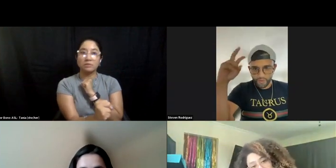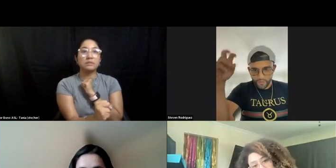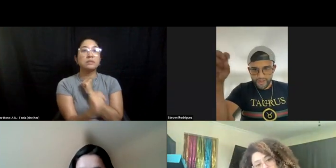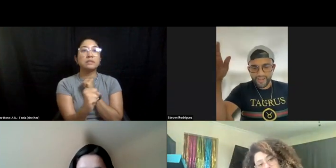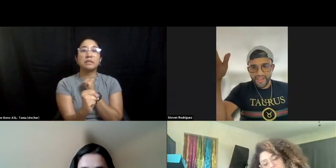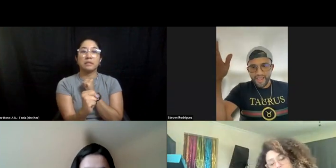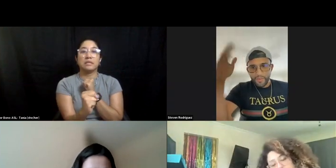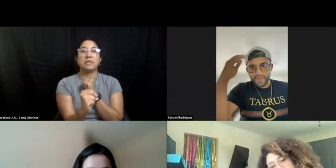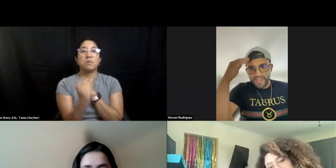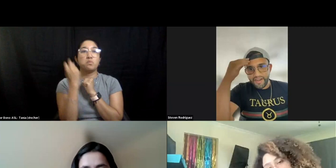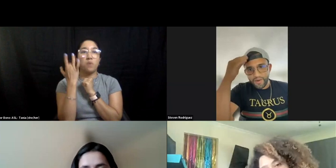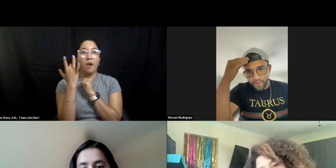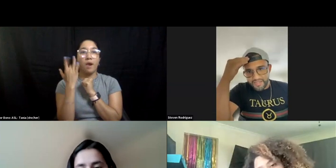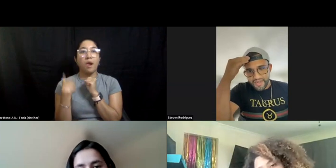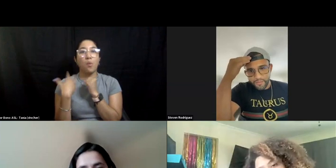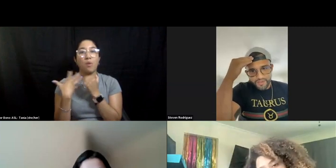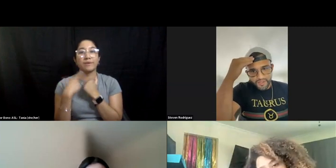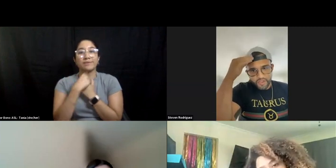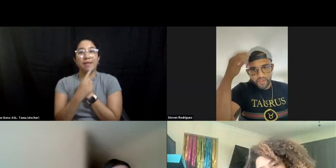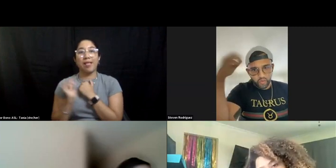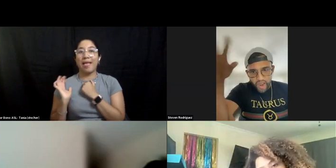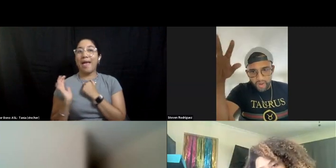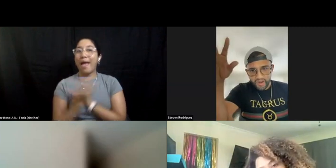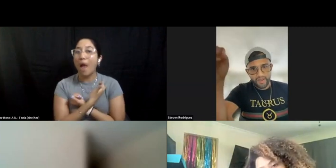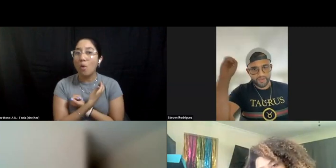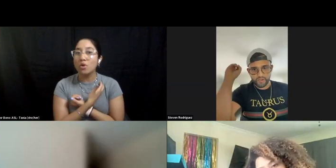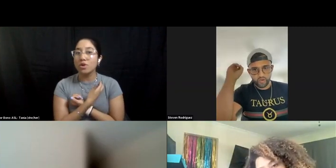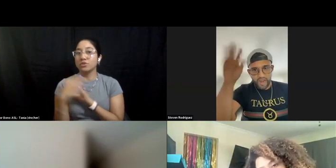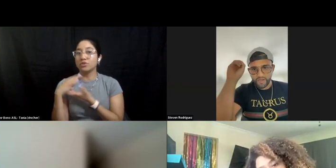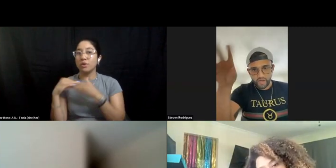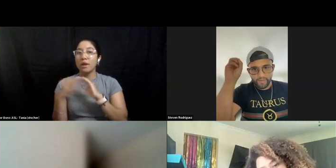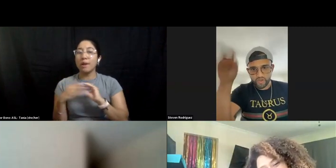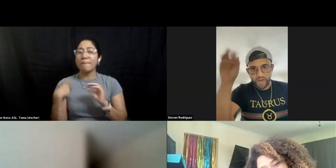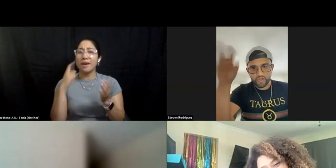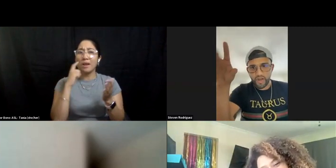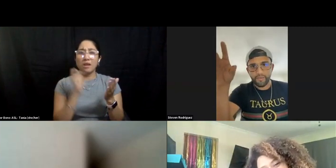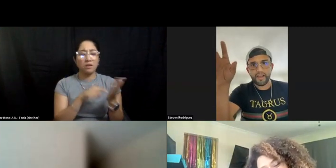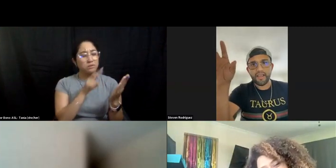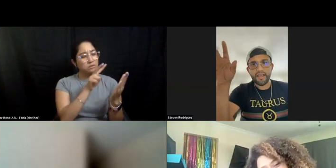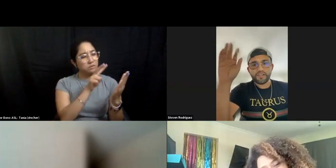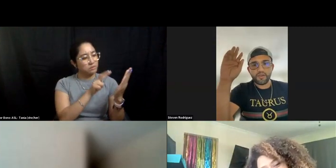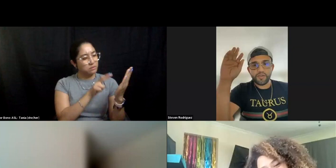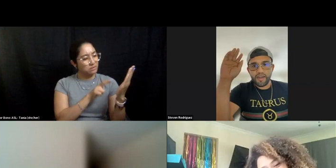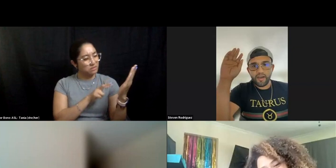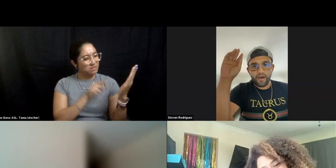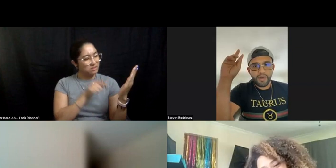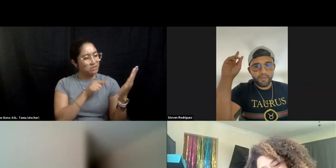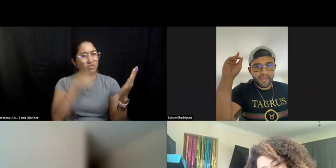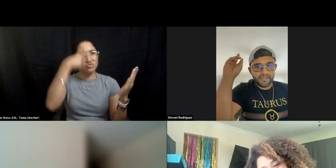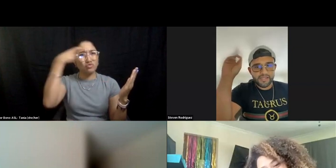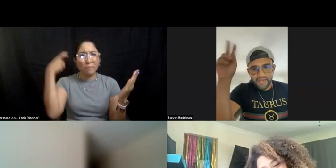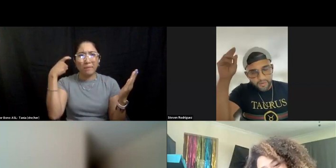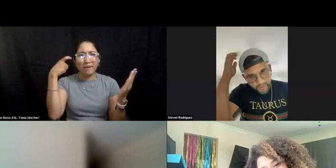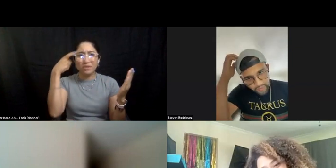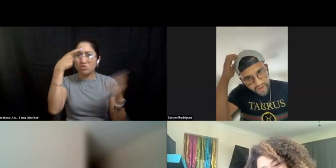our story. But then I noticed that it was just trauma. It was just trauma, trauma, trauma, trauma. So then by